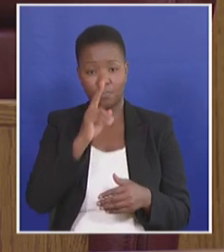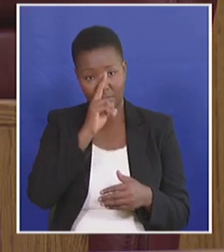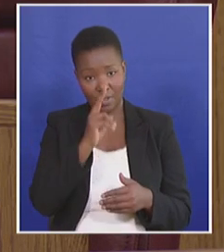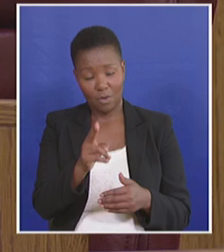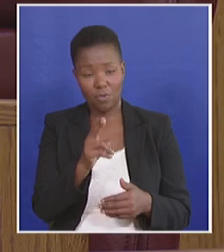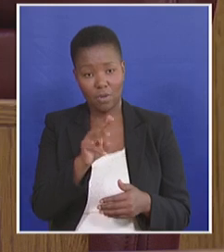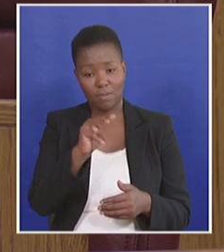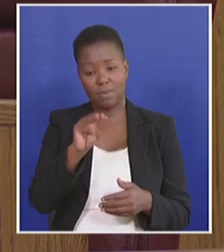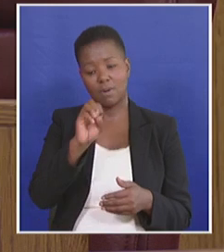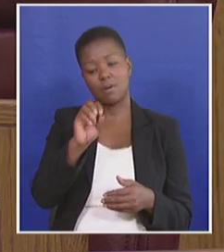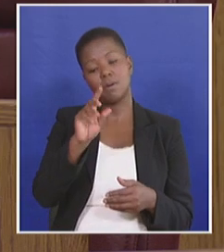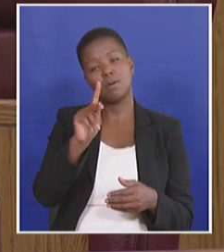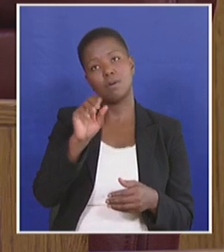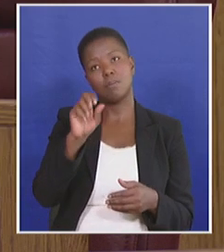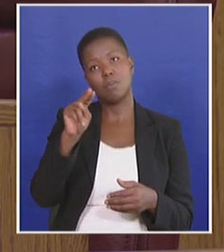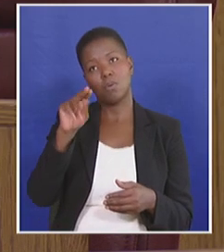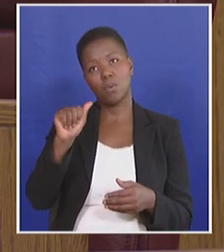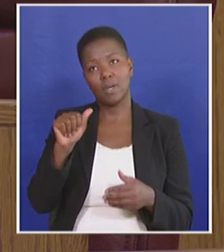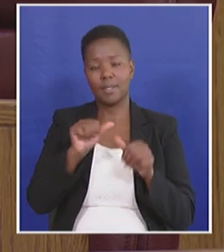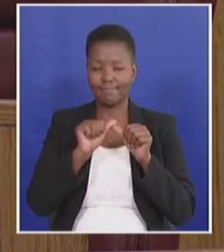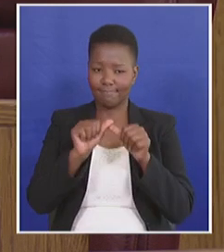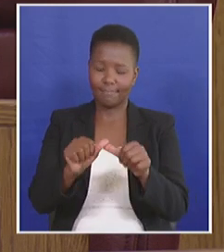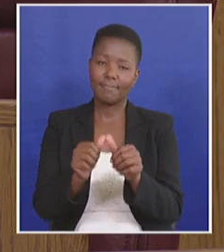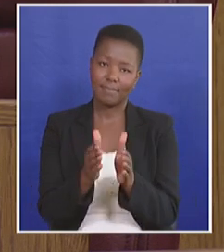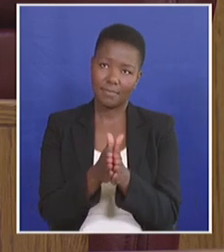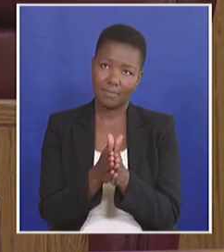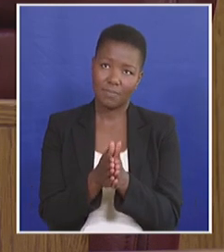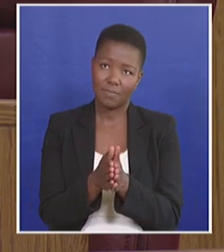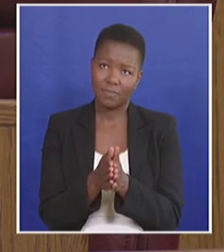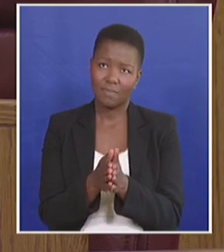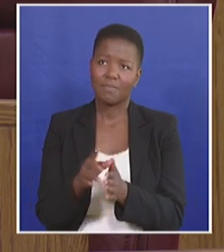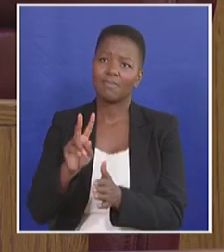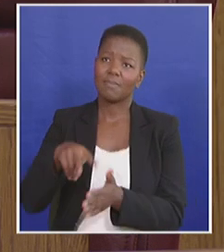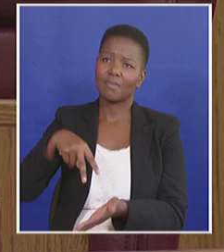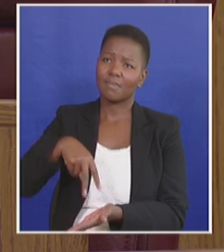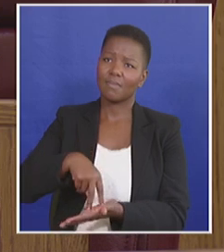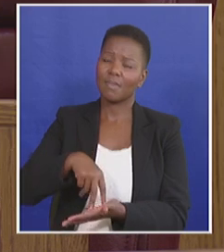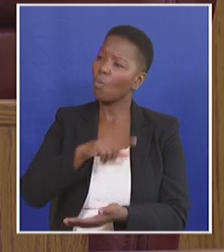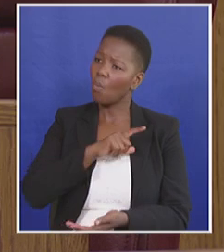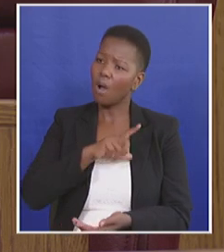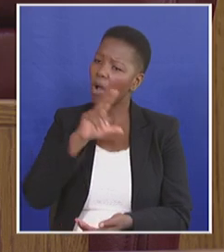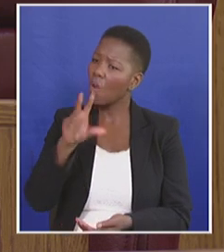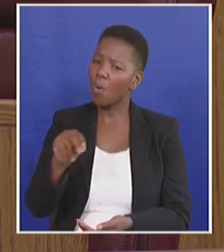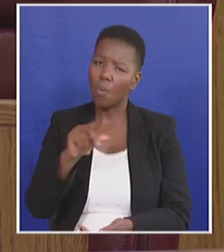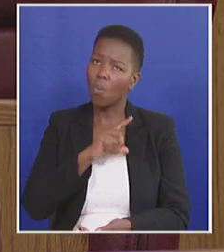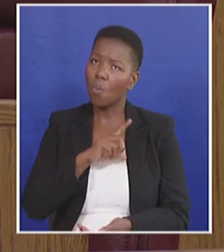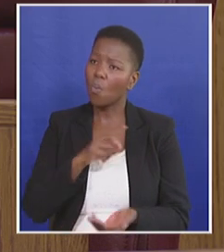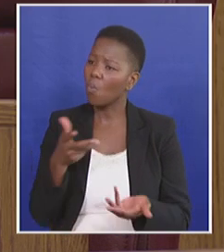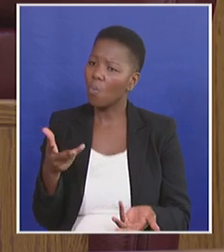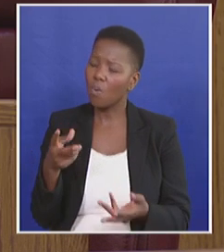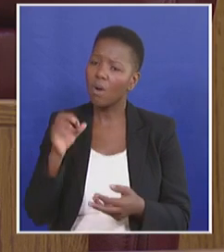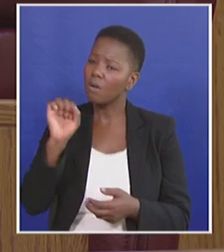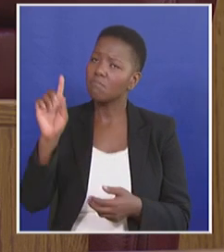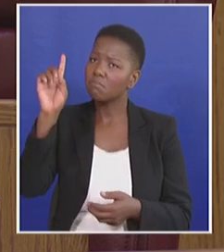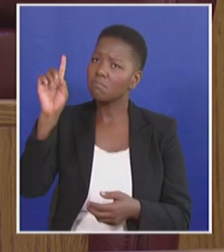chance, and now I want to proceed, Honorable Mukwena. Why do you say no, Honorable Mukwena? What is your point